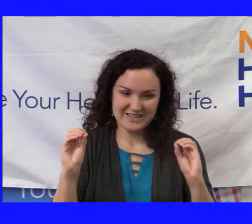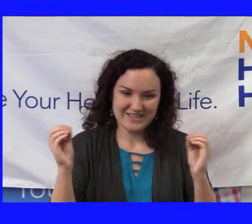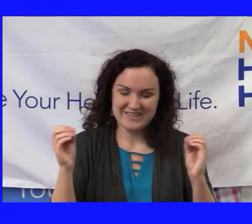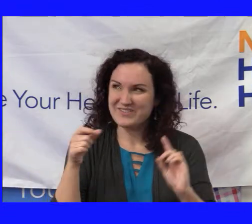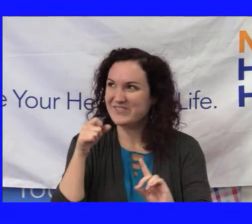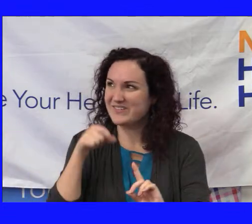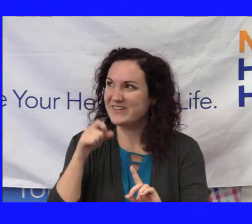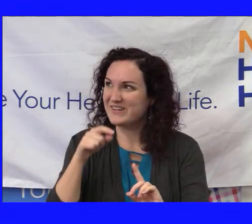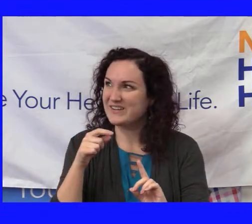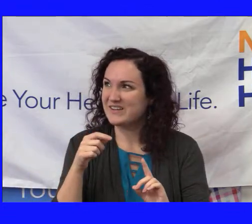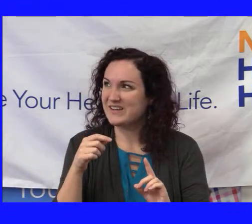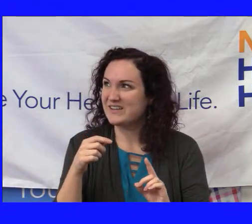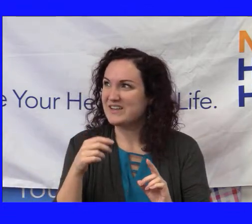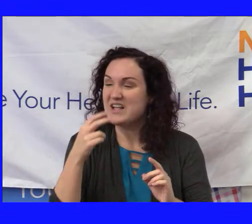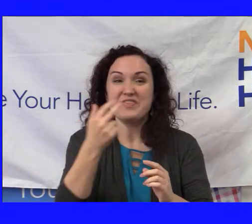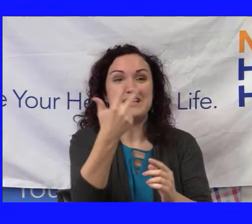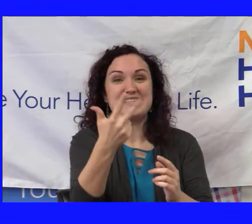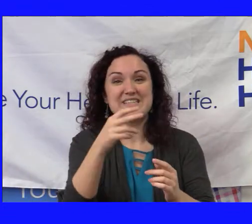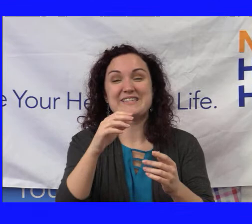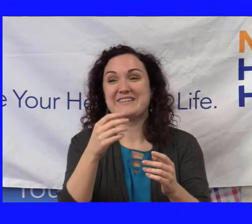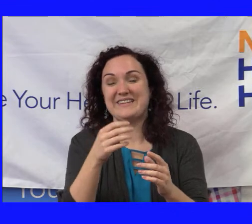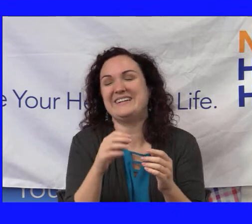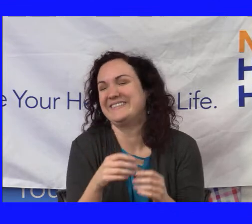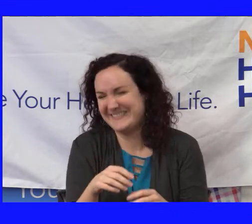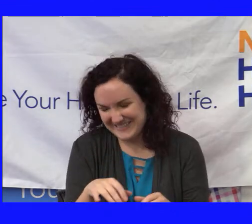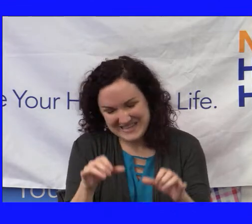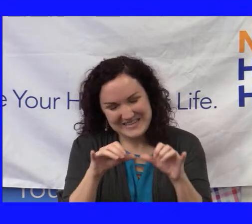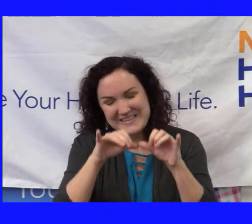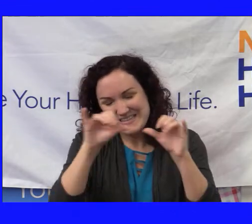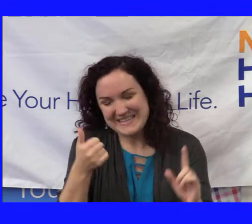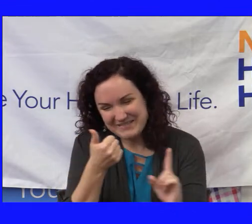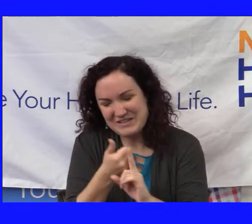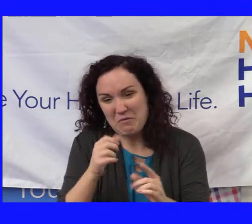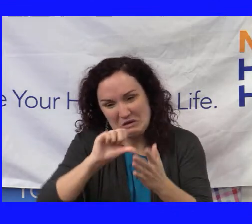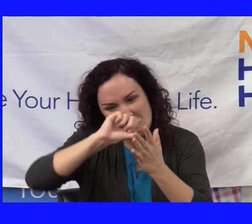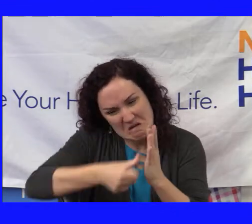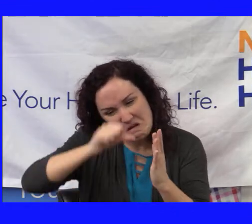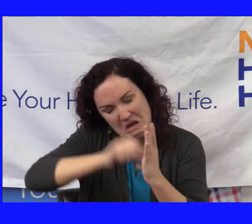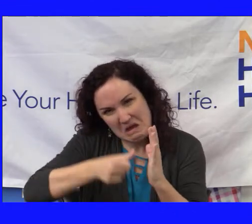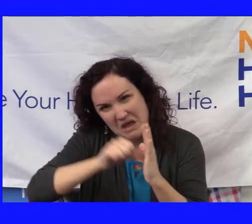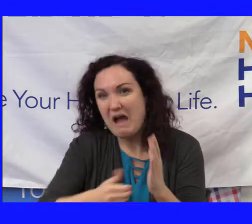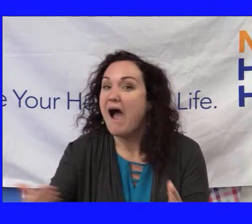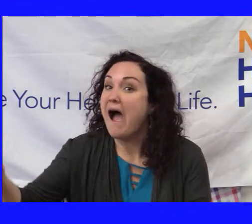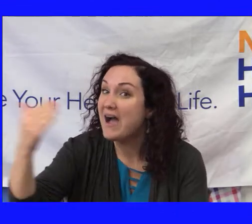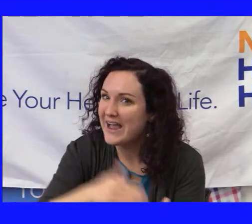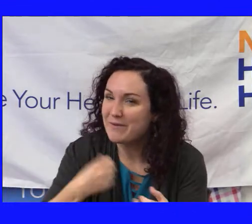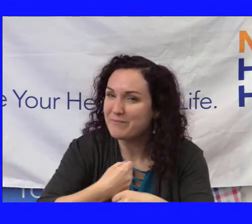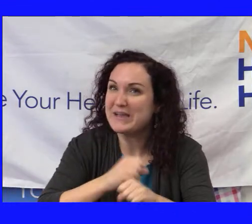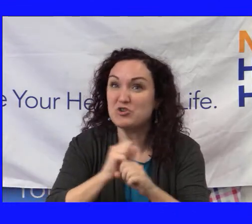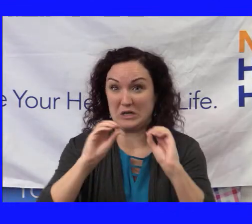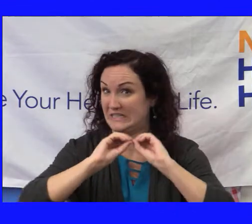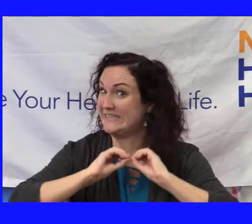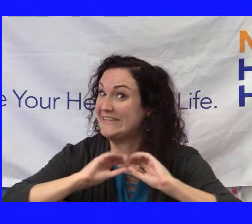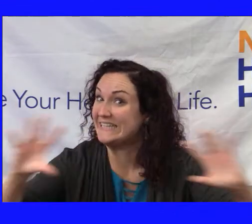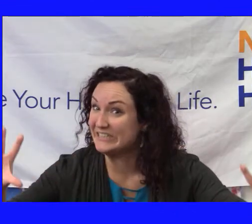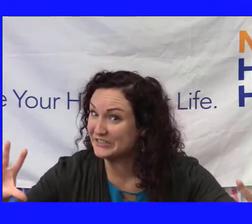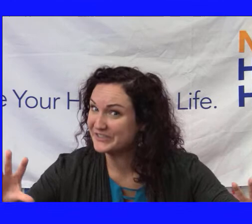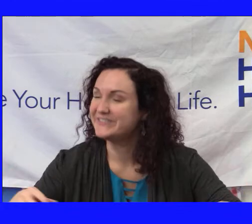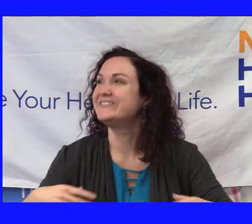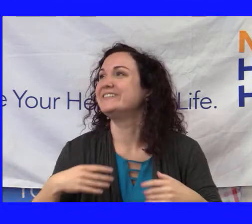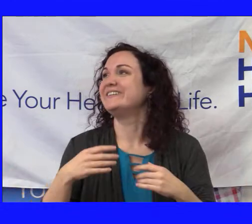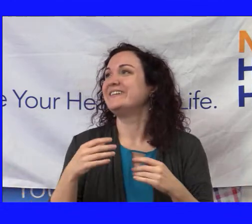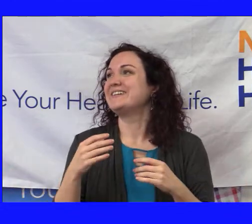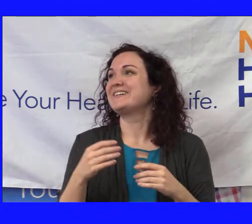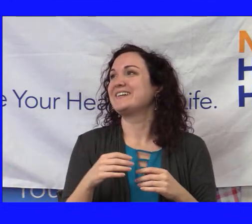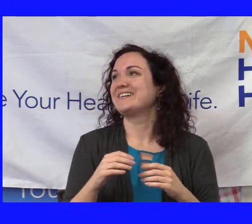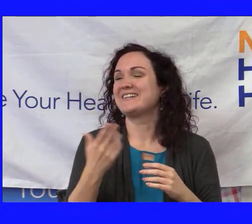to re-emphasize the importance of that. So The